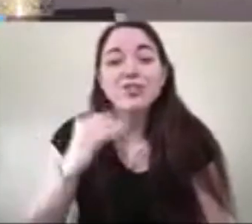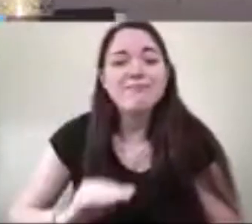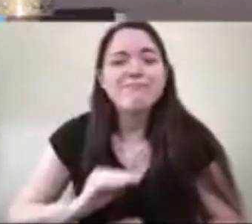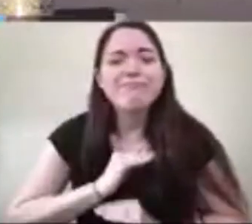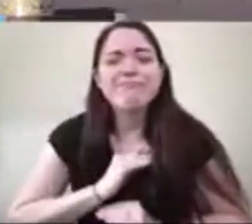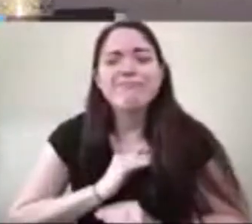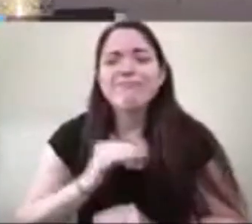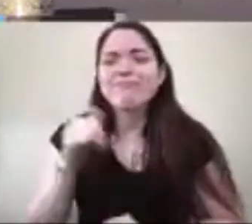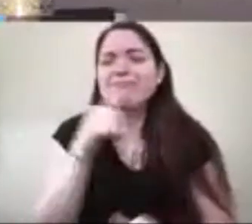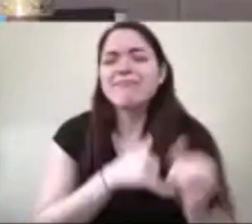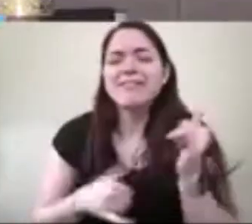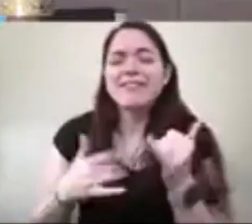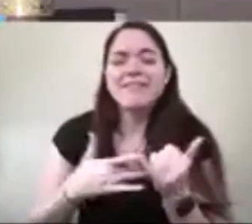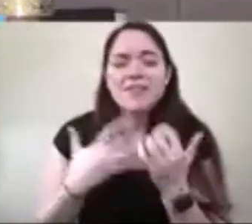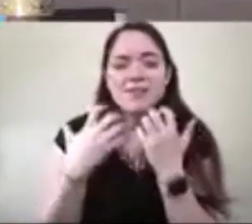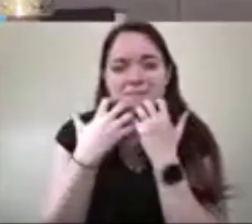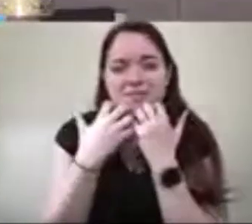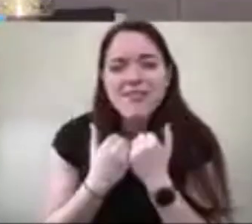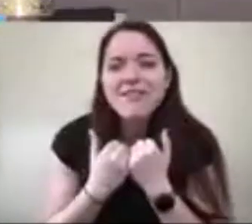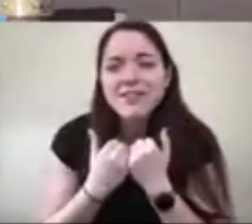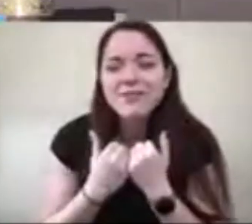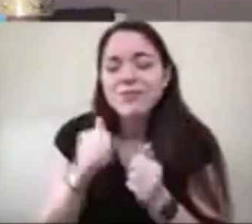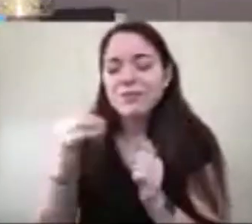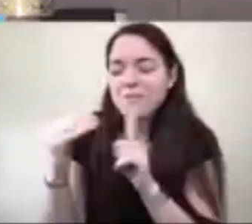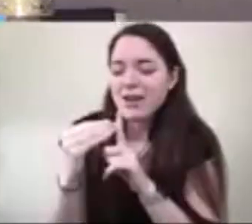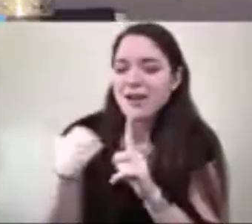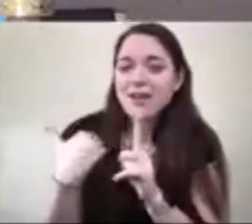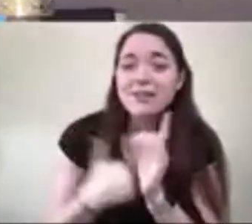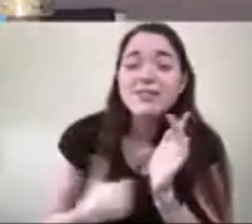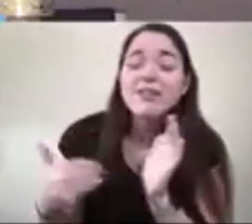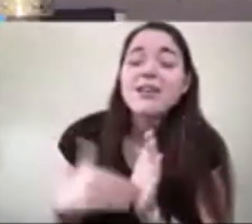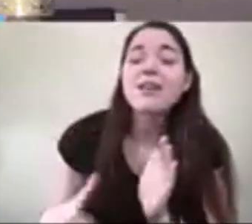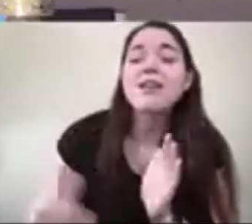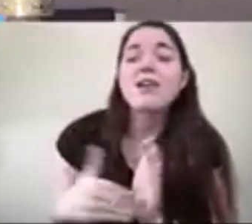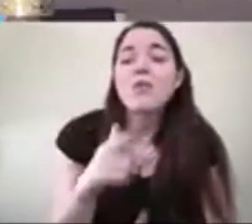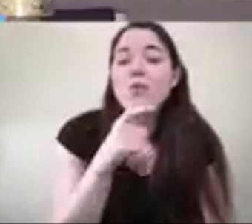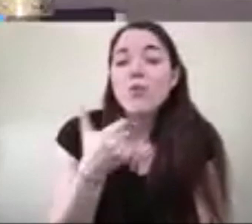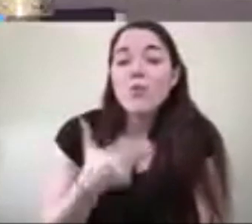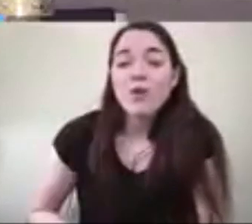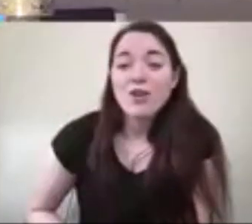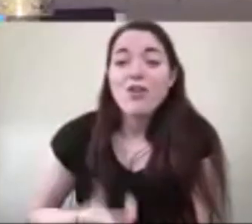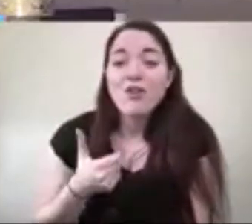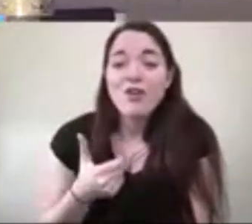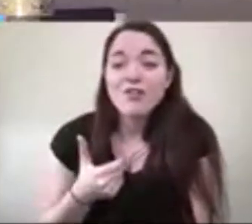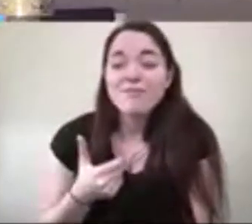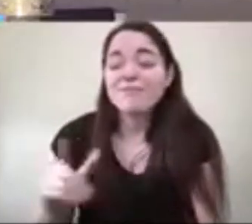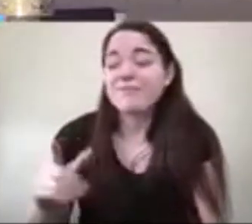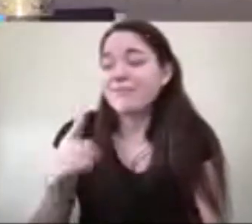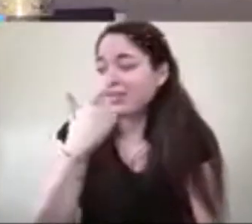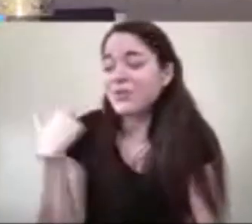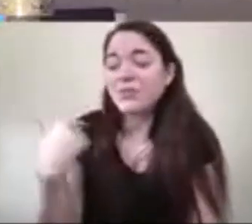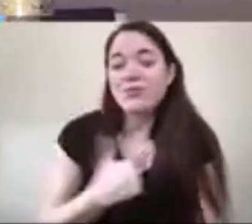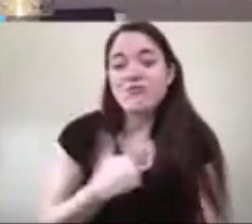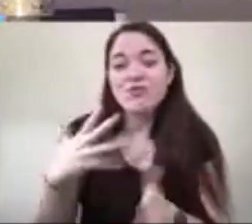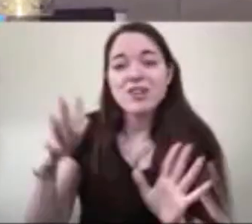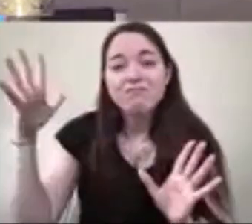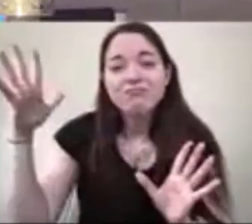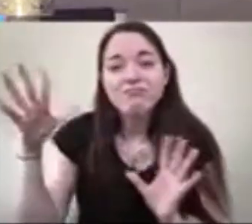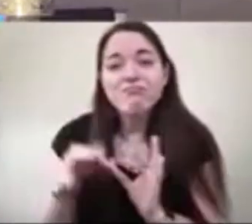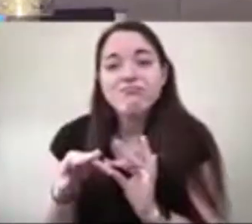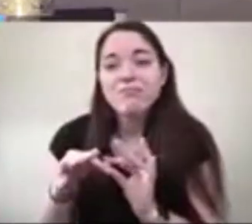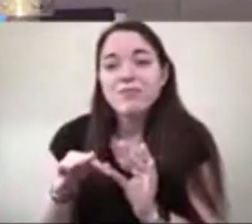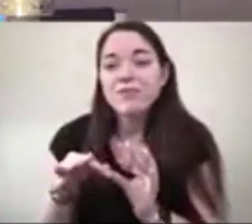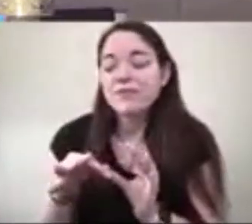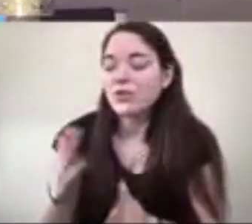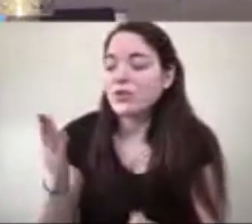belovedness. Remind us again and again of who we are in you. Remind us that we